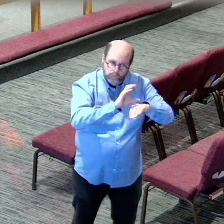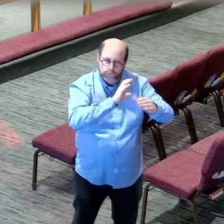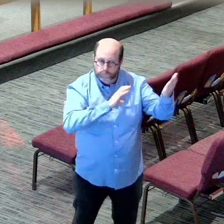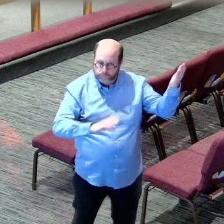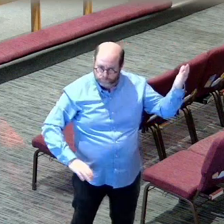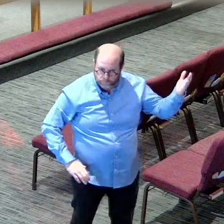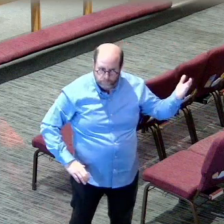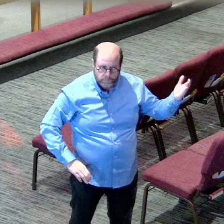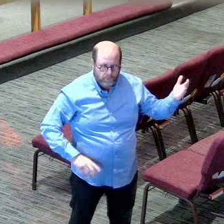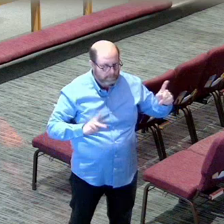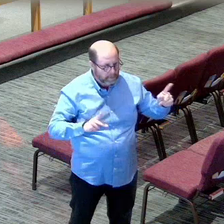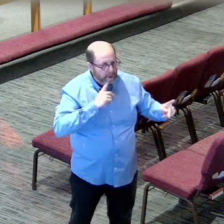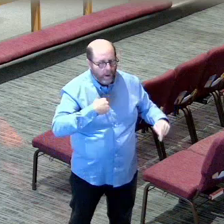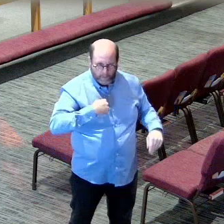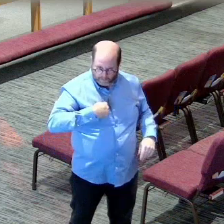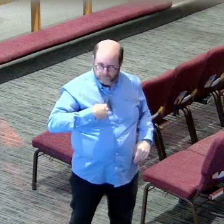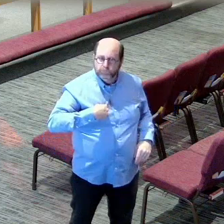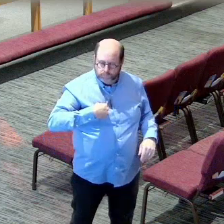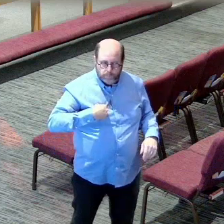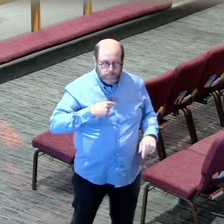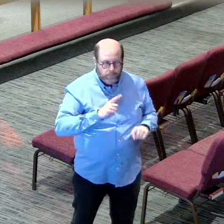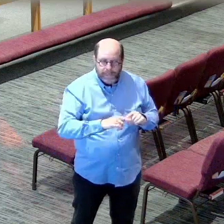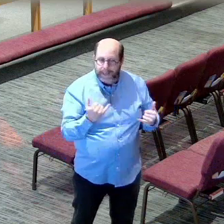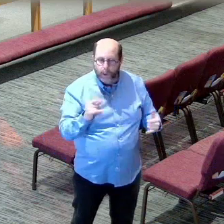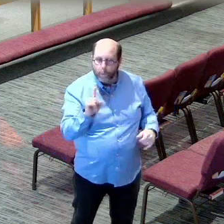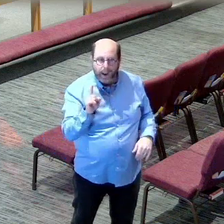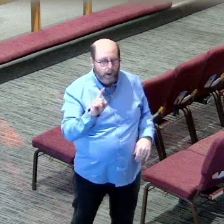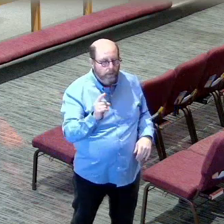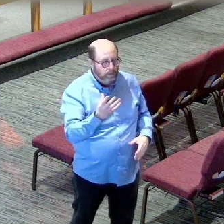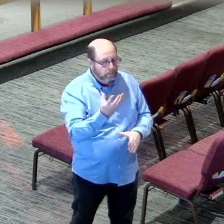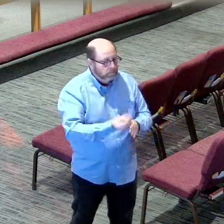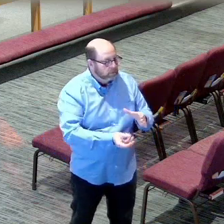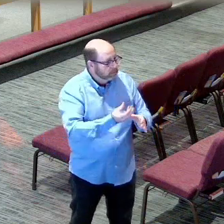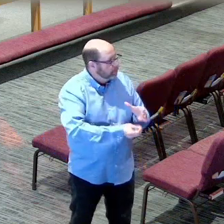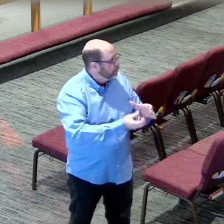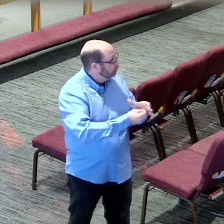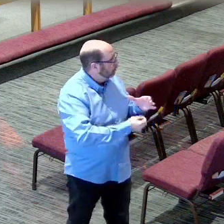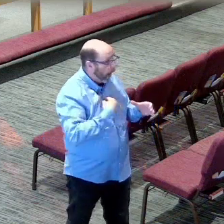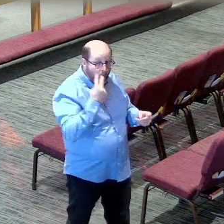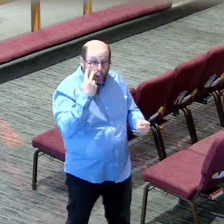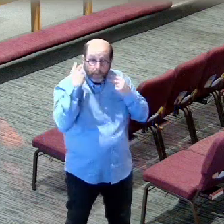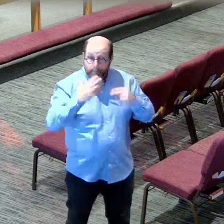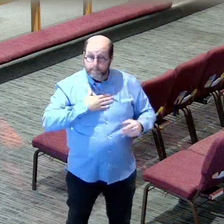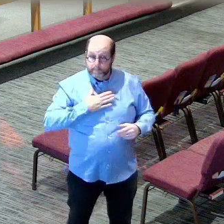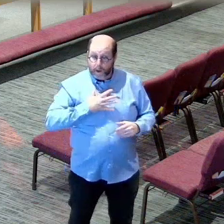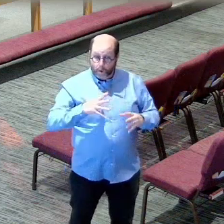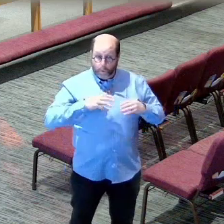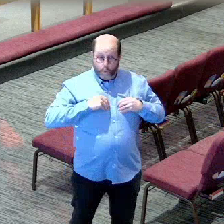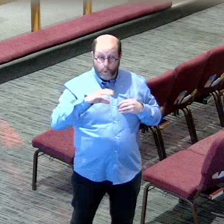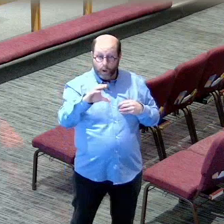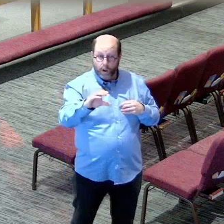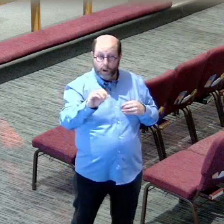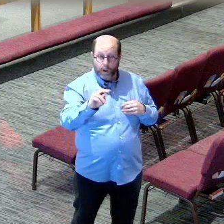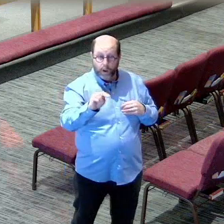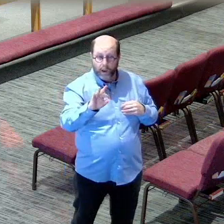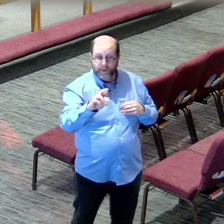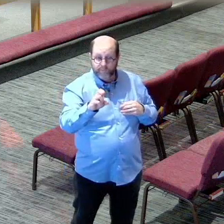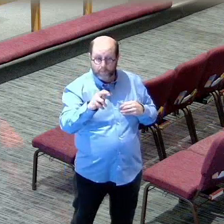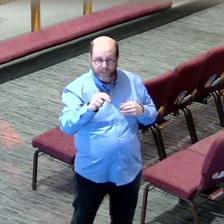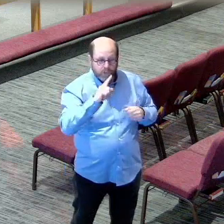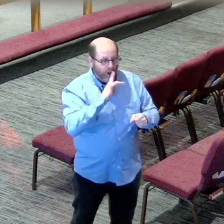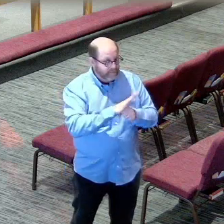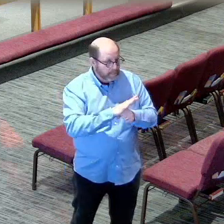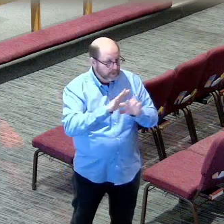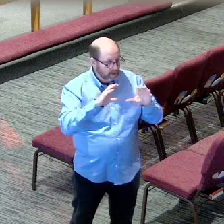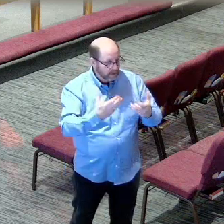Where are they now? I look back at my own confirmation class, and there were 33 of us in